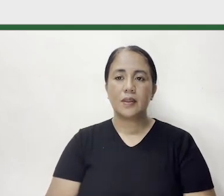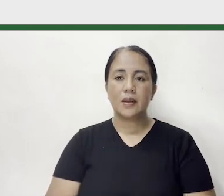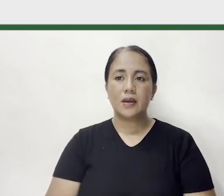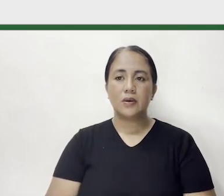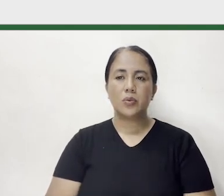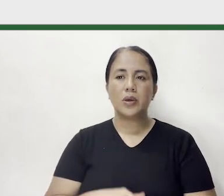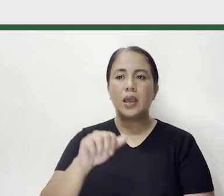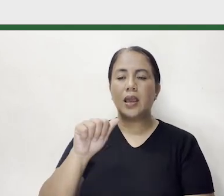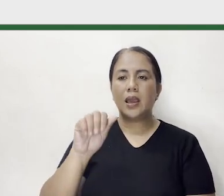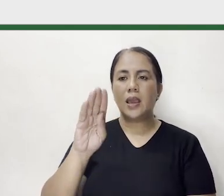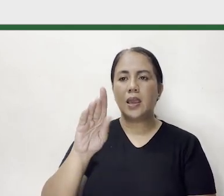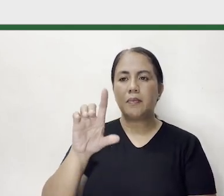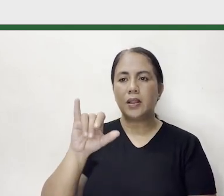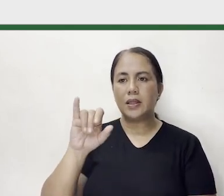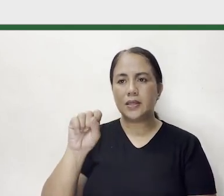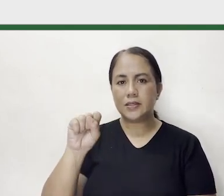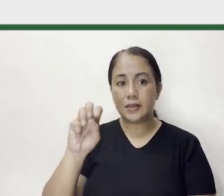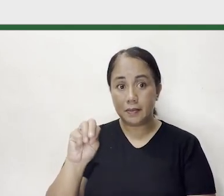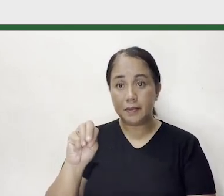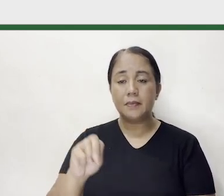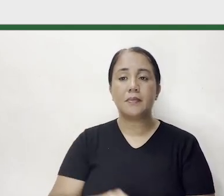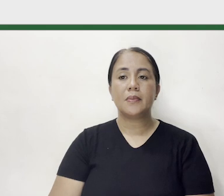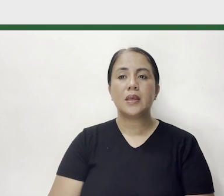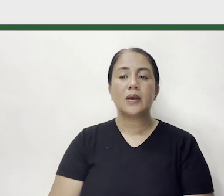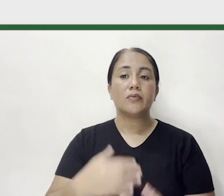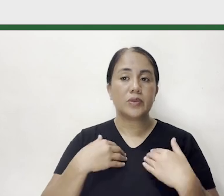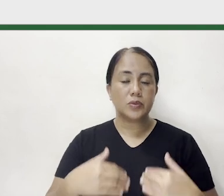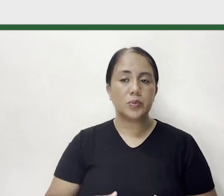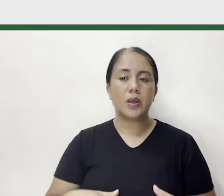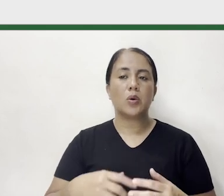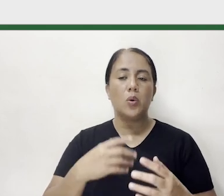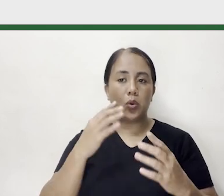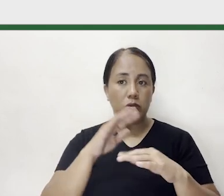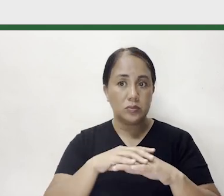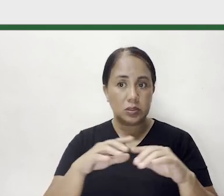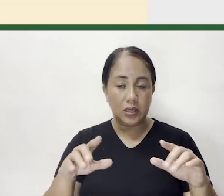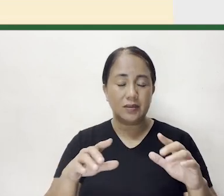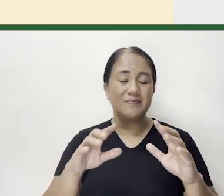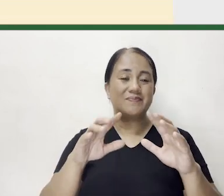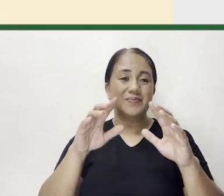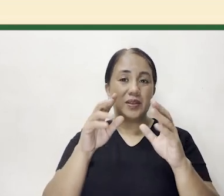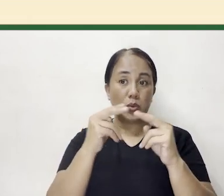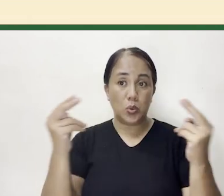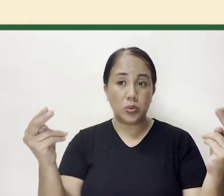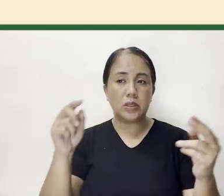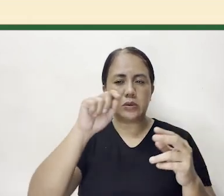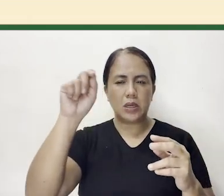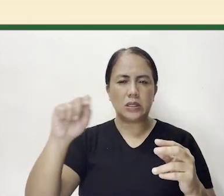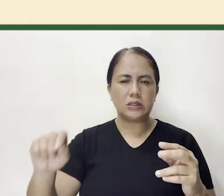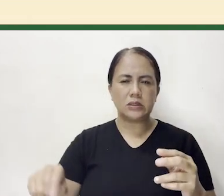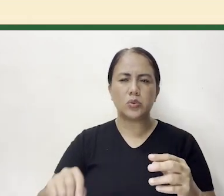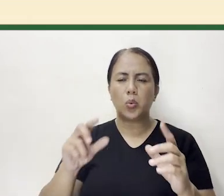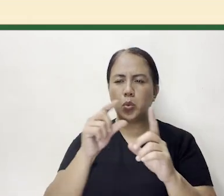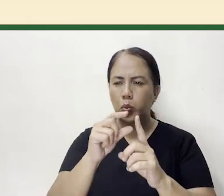7. What is ableism? On a physical or virtual notepad, write